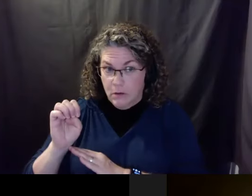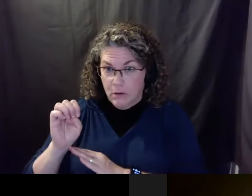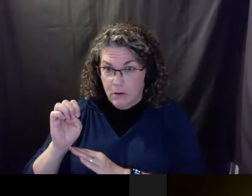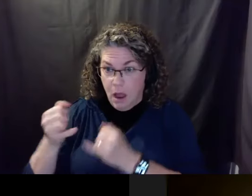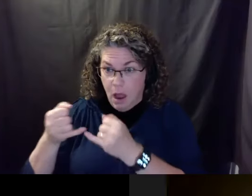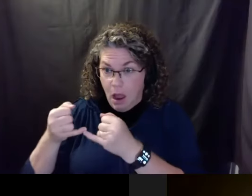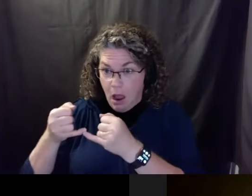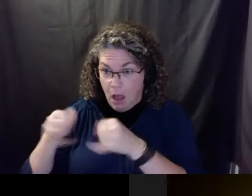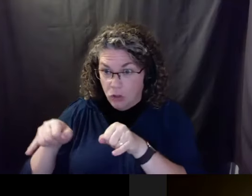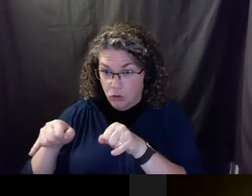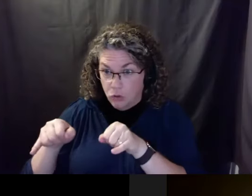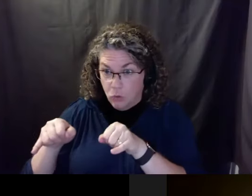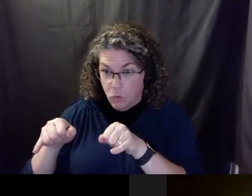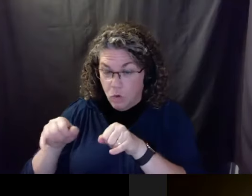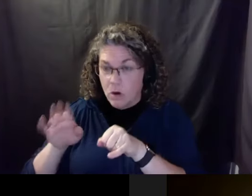_ballot